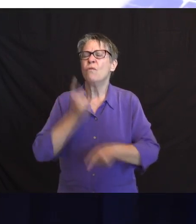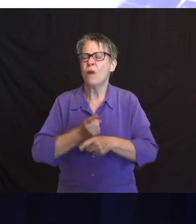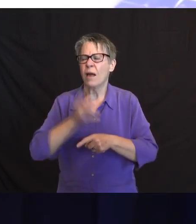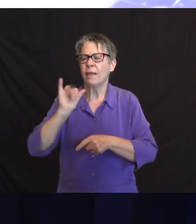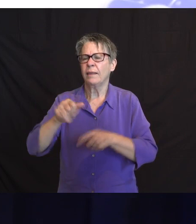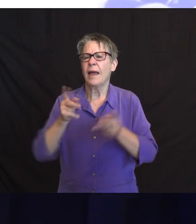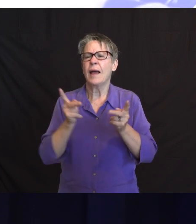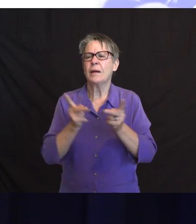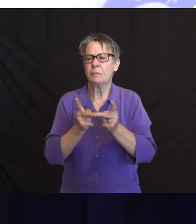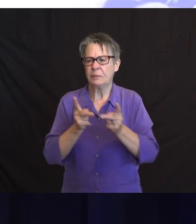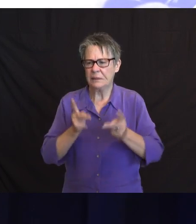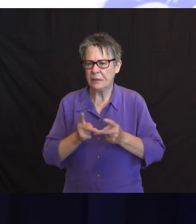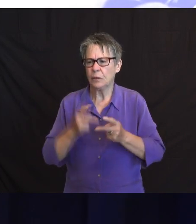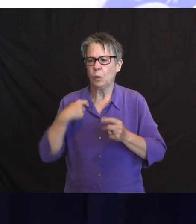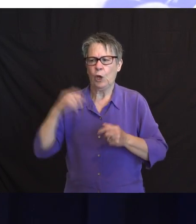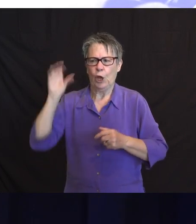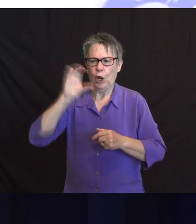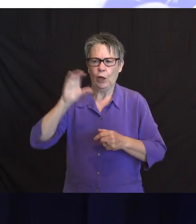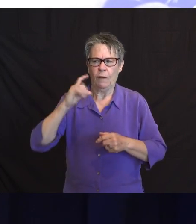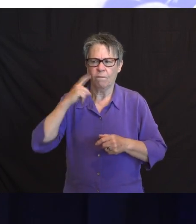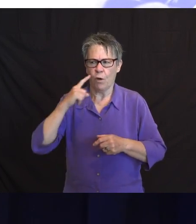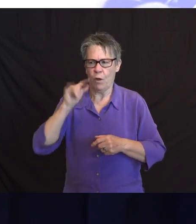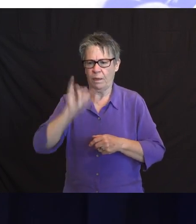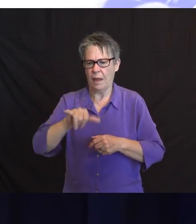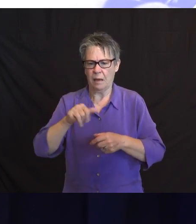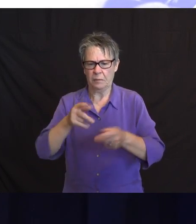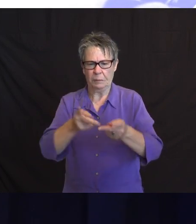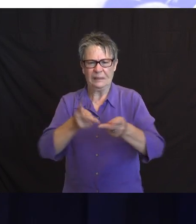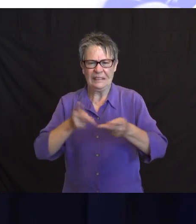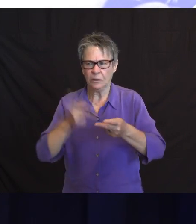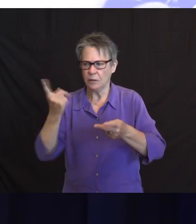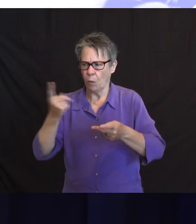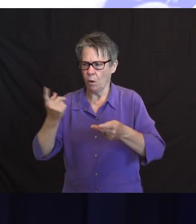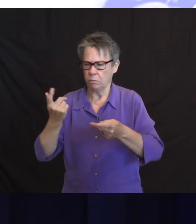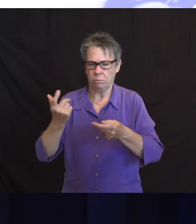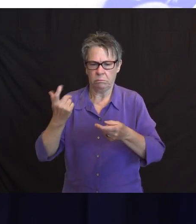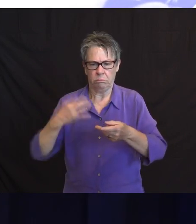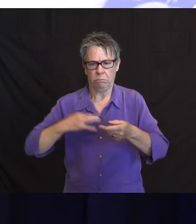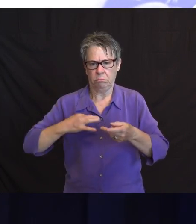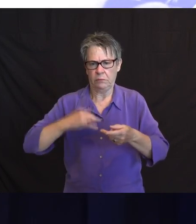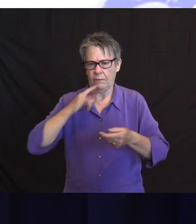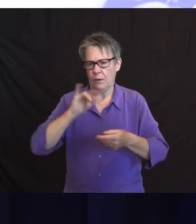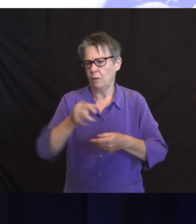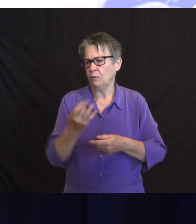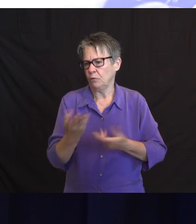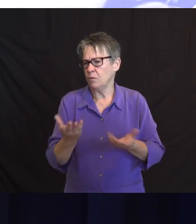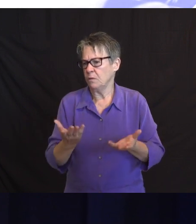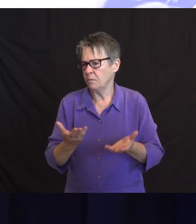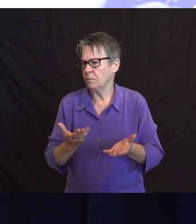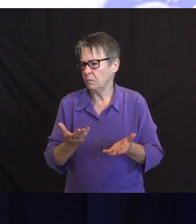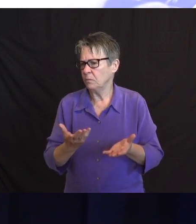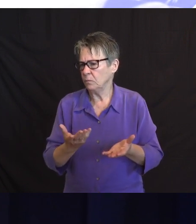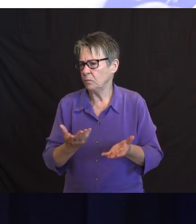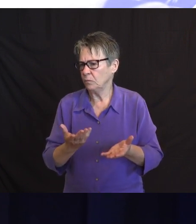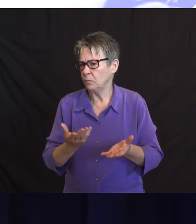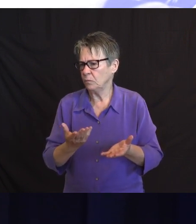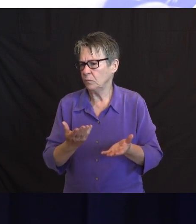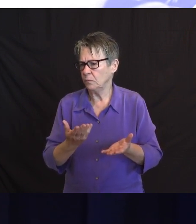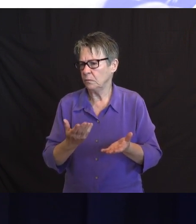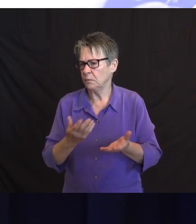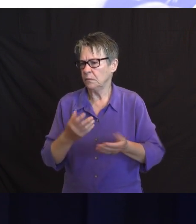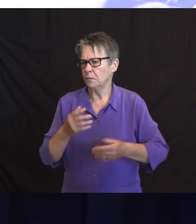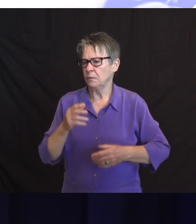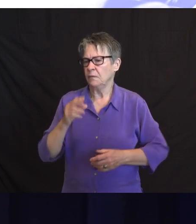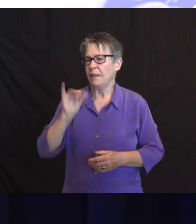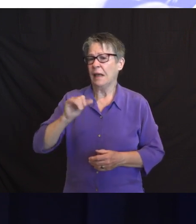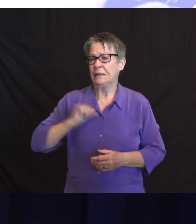position. And we certainly have mentioned to Senator Weinberg, glad to talk to her, get together. Spoke to her earlier today